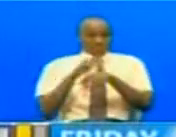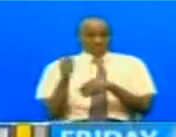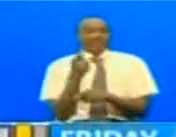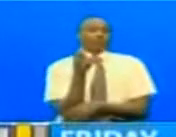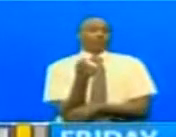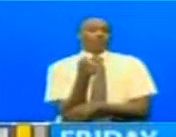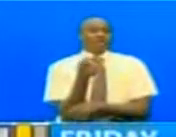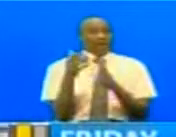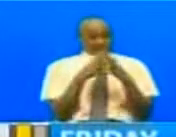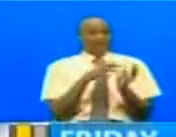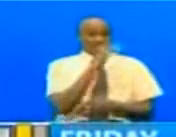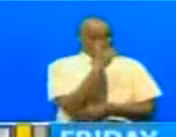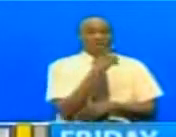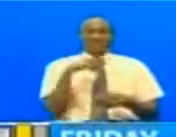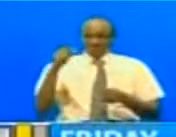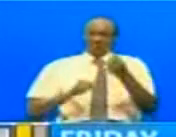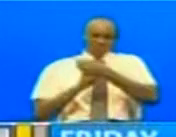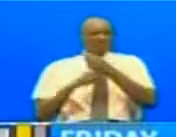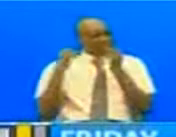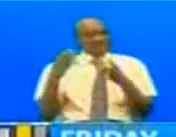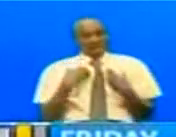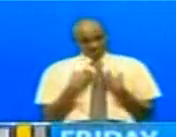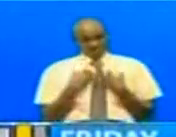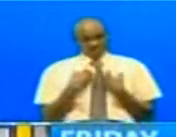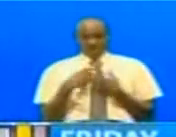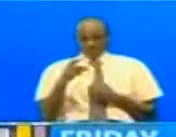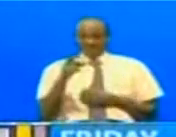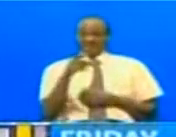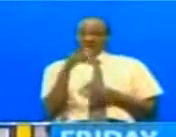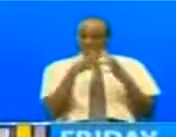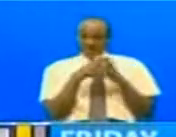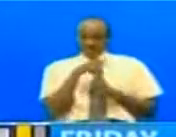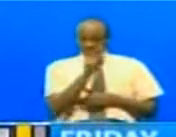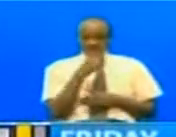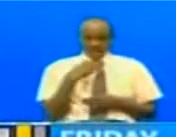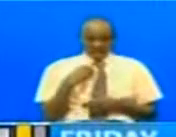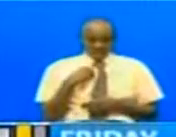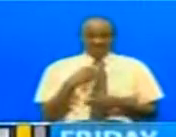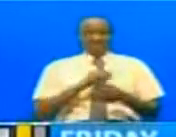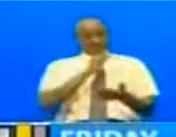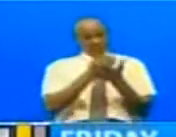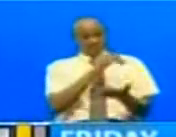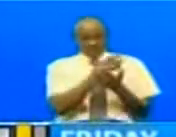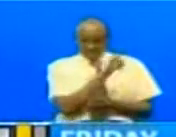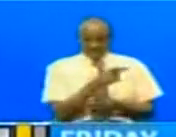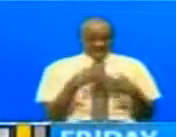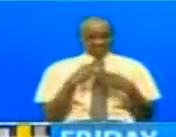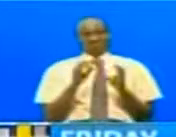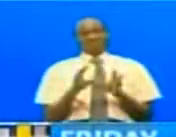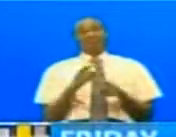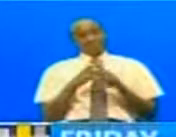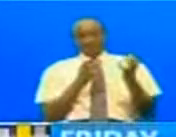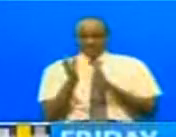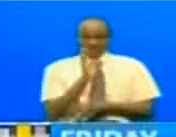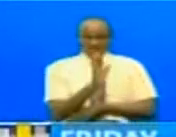adversary, even with his many sponsors. Mayweather, on the other hand, has no public sponsors or promoters. His